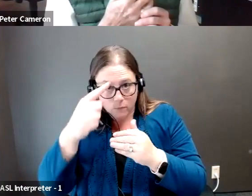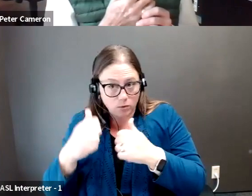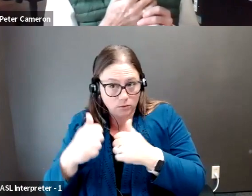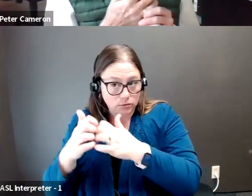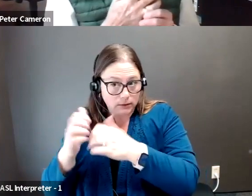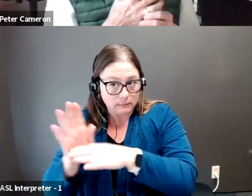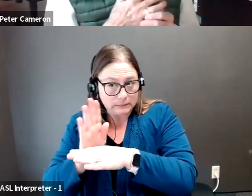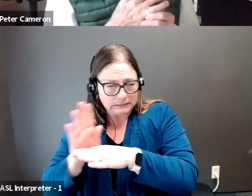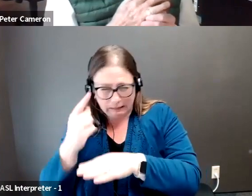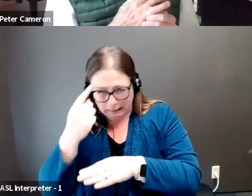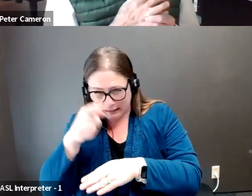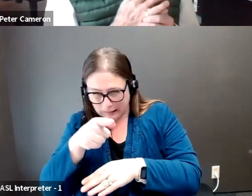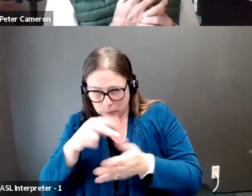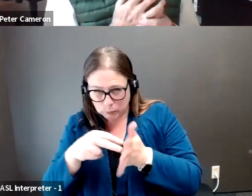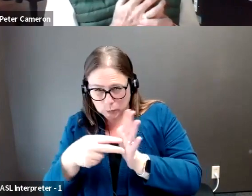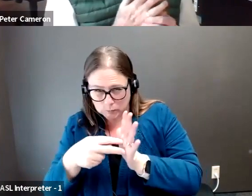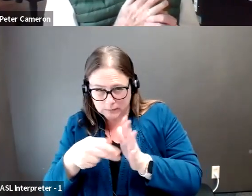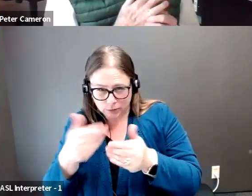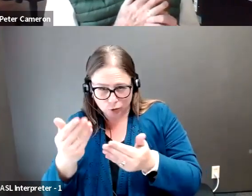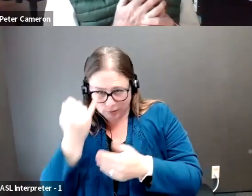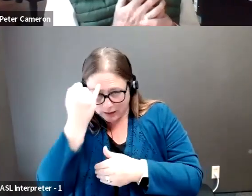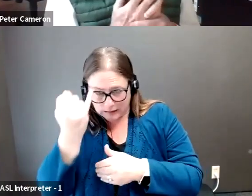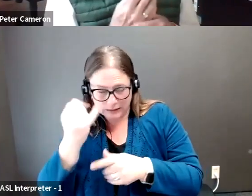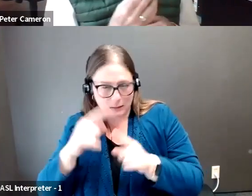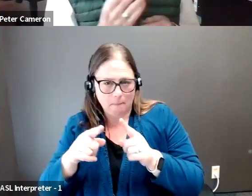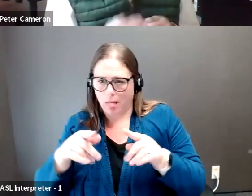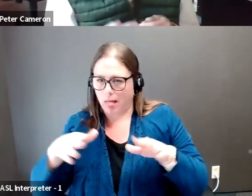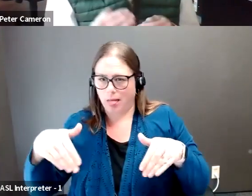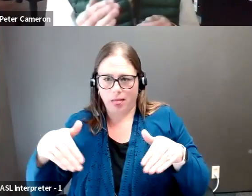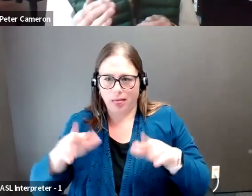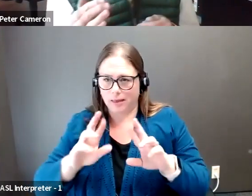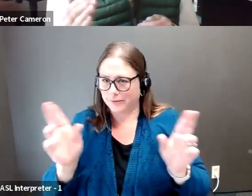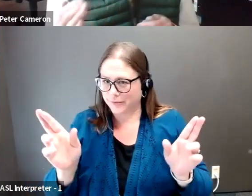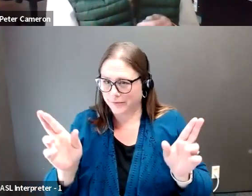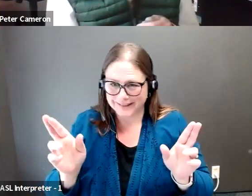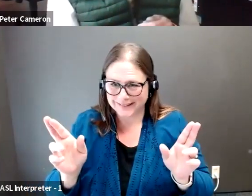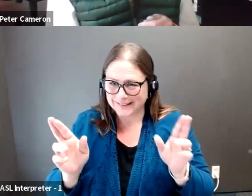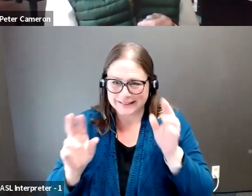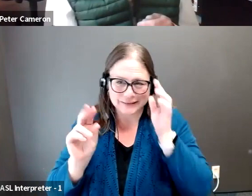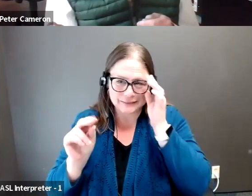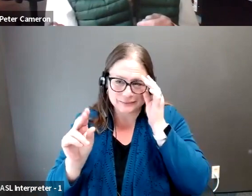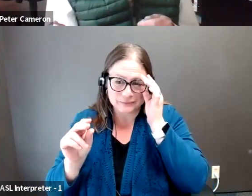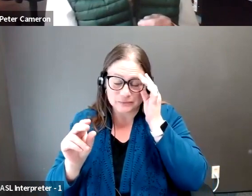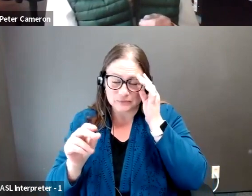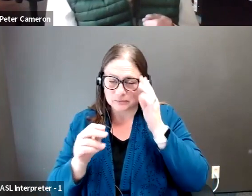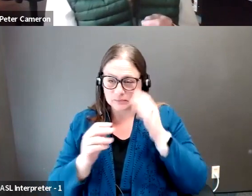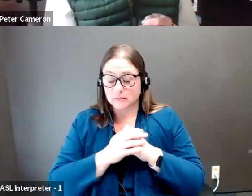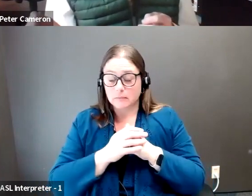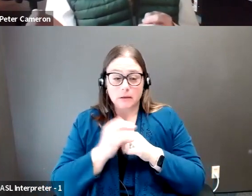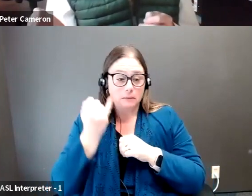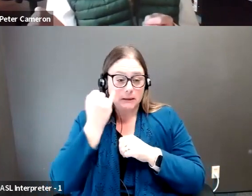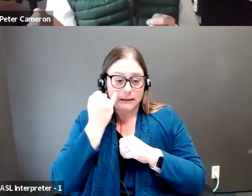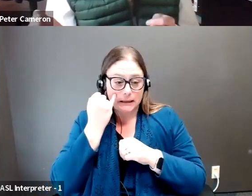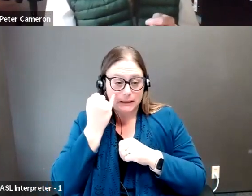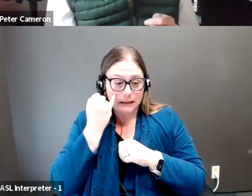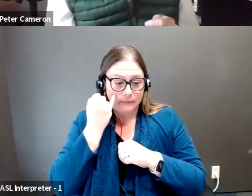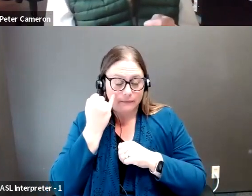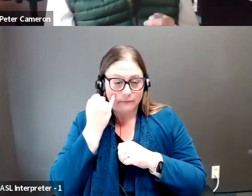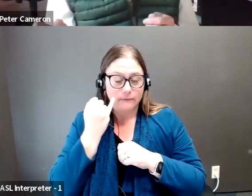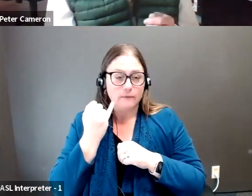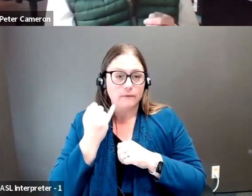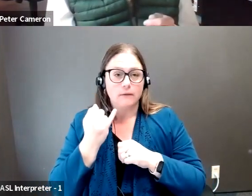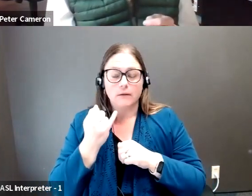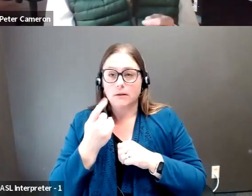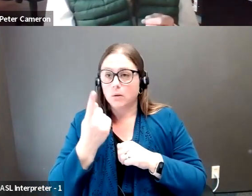suggesting, but we're not there yet. But if there is a particular business